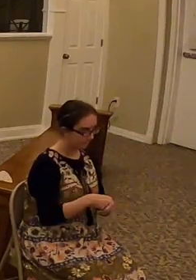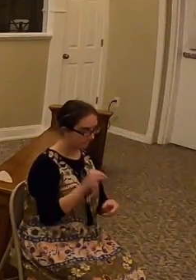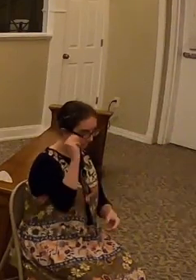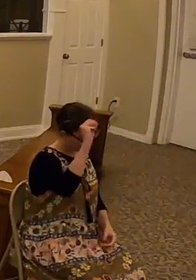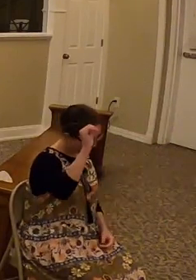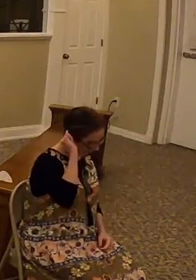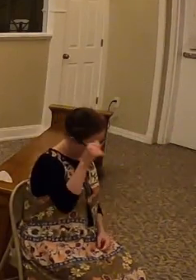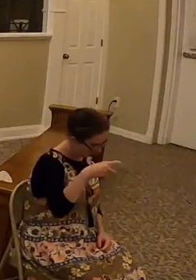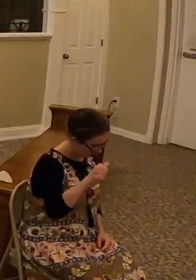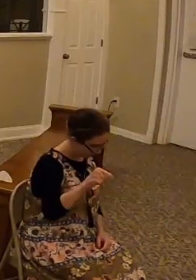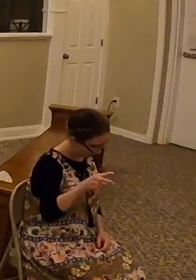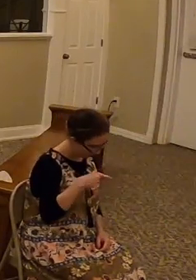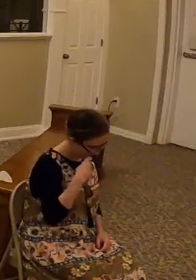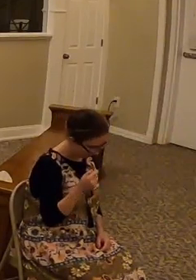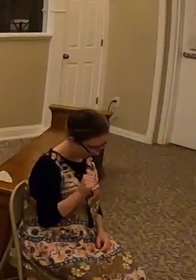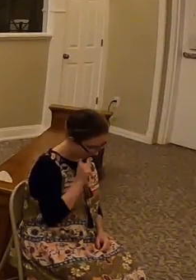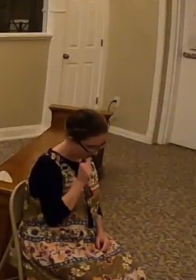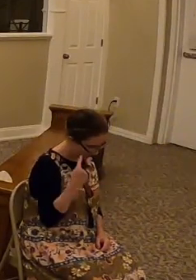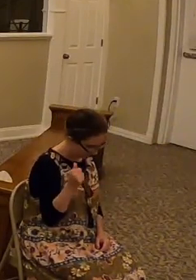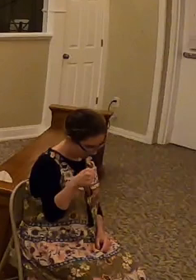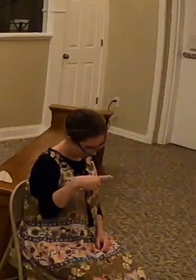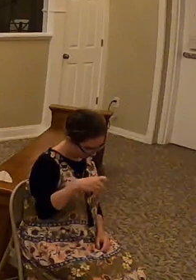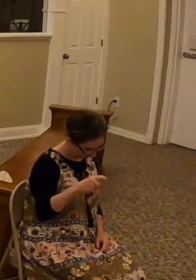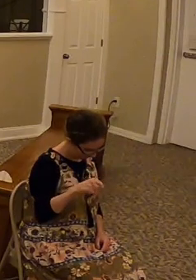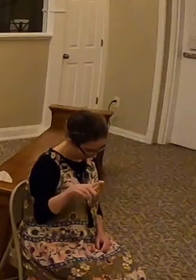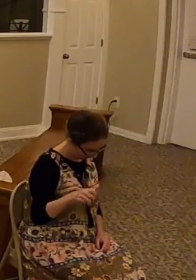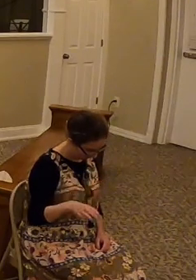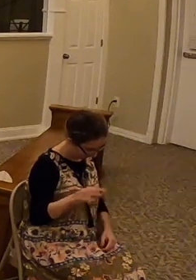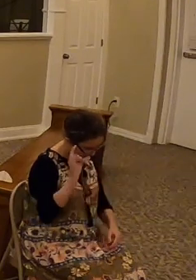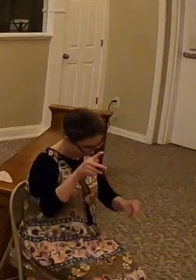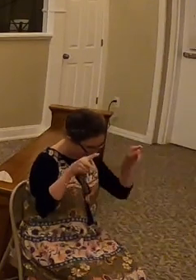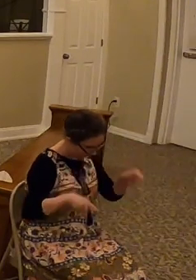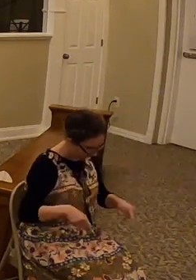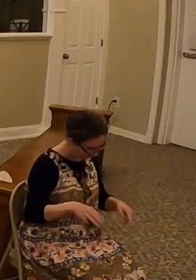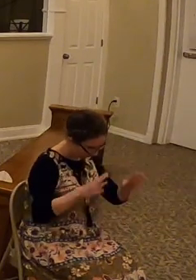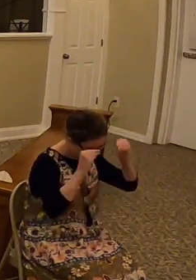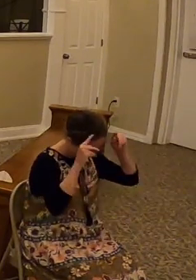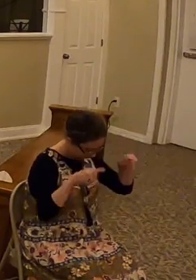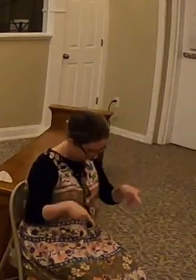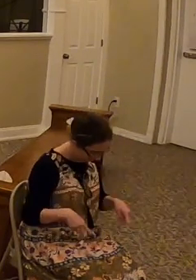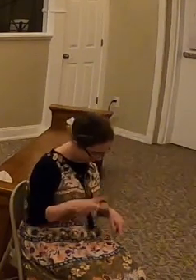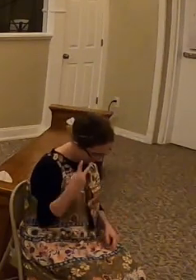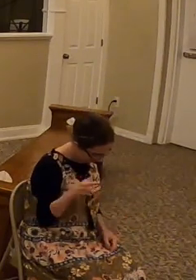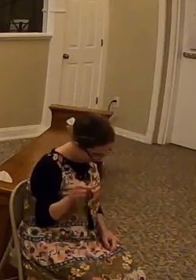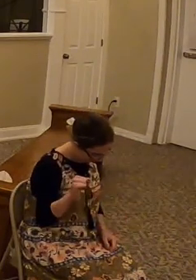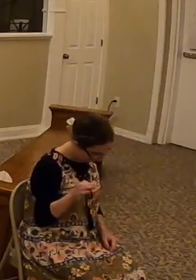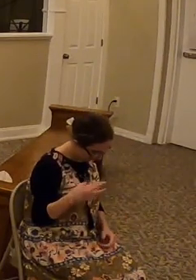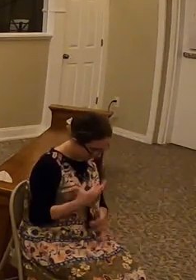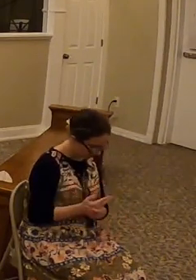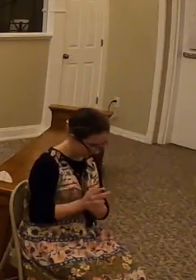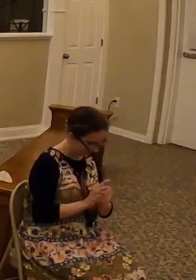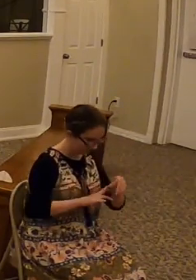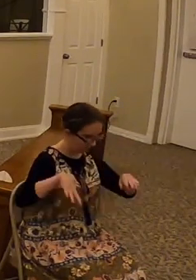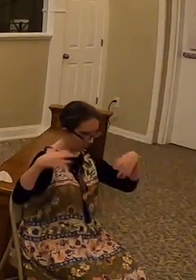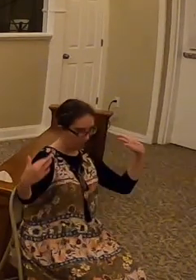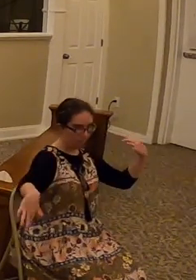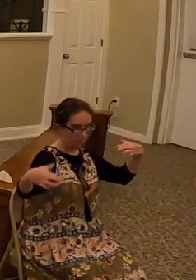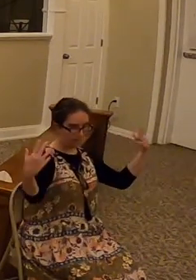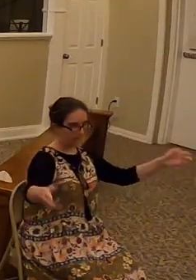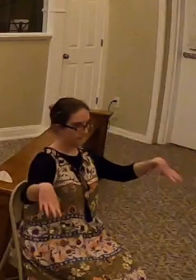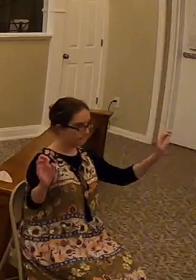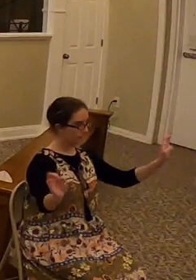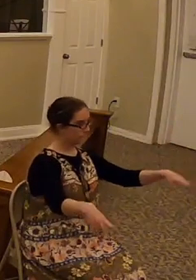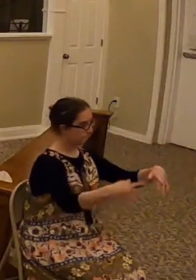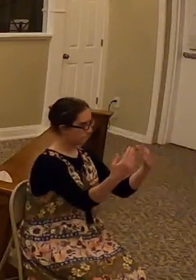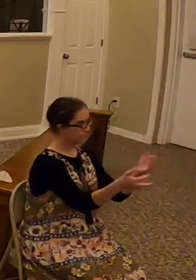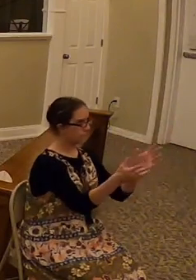ministry. Paul said of his calling, he was not only that of an apostle, but also a preacher and a teacher. 2 Timothy chapter 2, and I'm closing